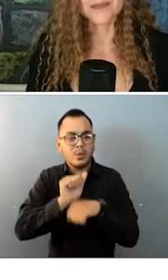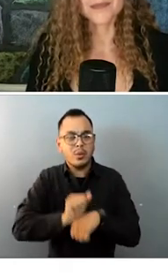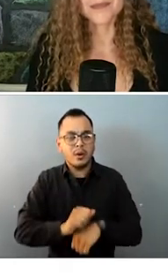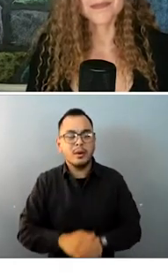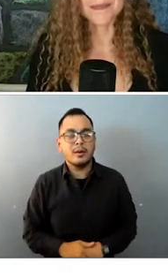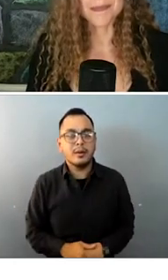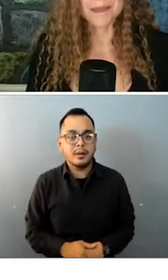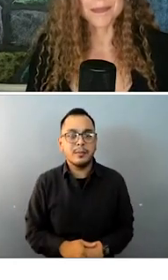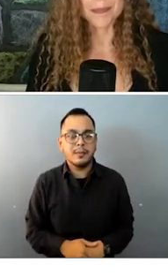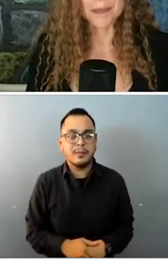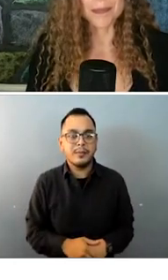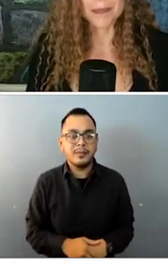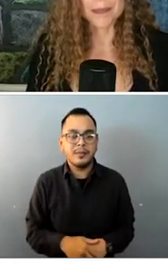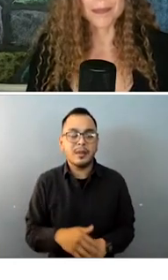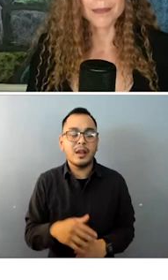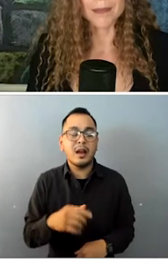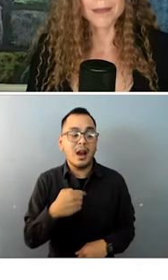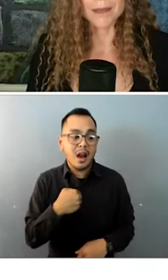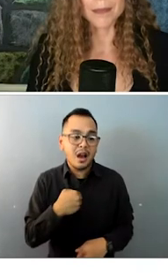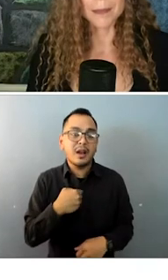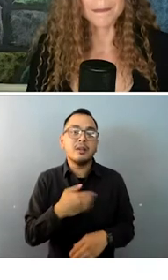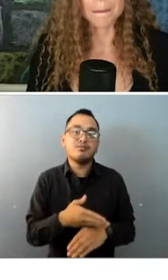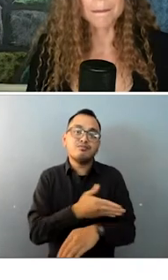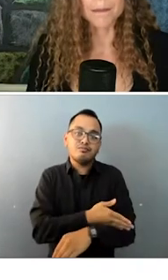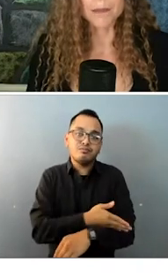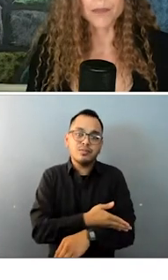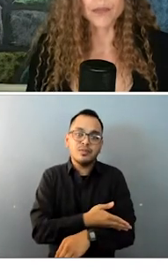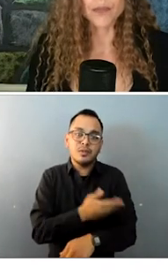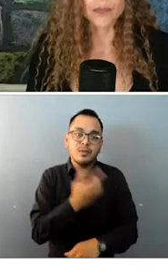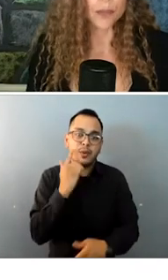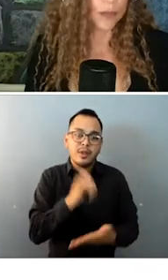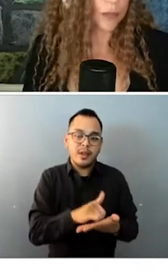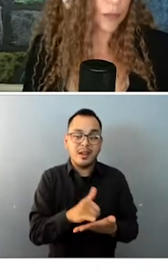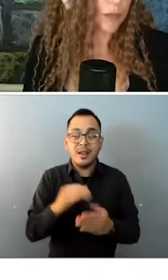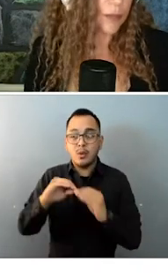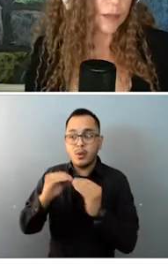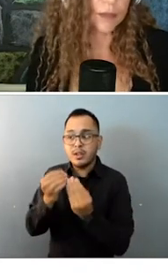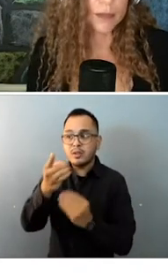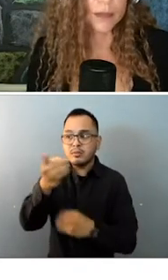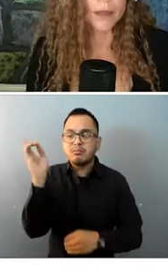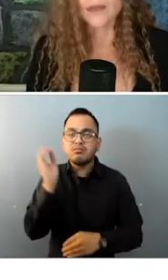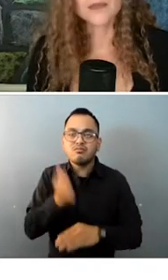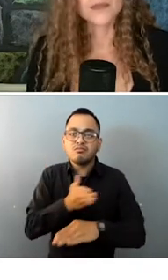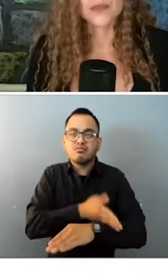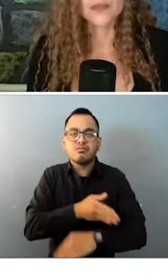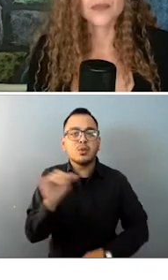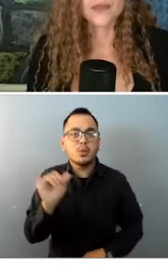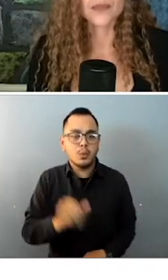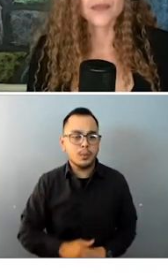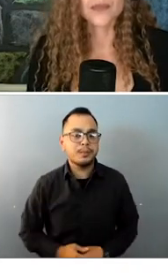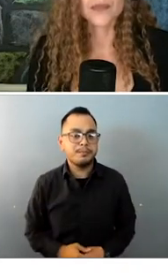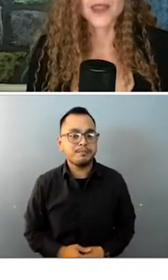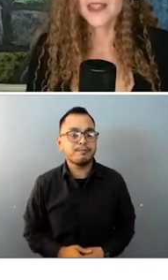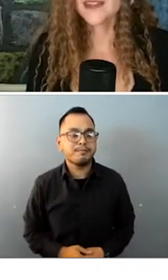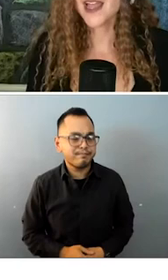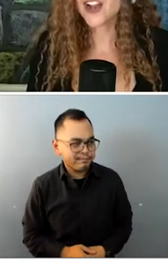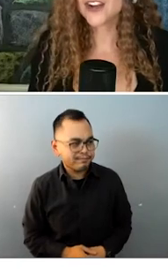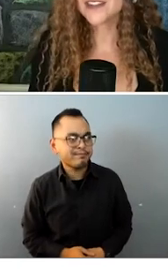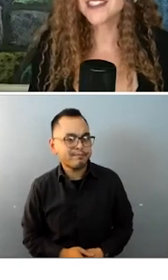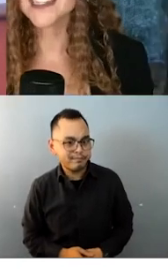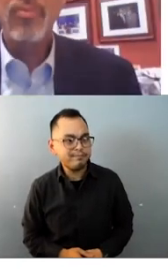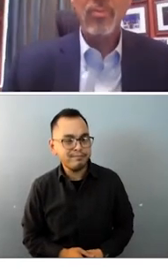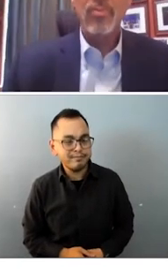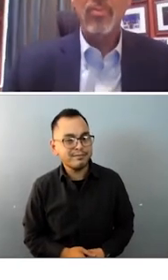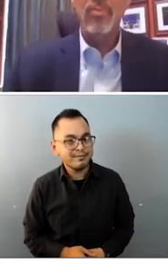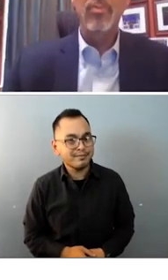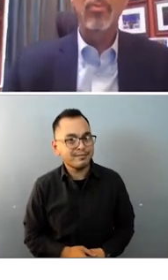do. And I'm better off for it. And I think the organizations that I work for are better off for it as well. Not